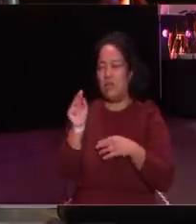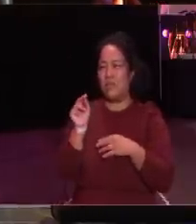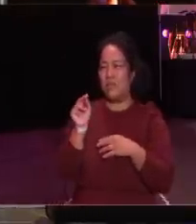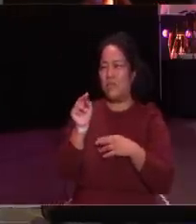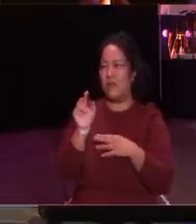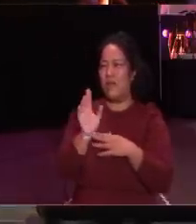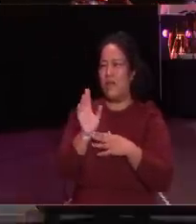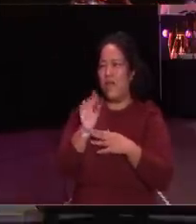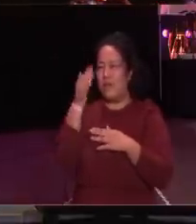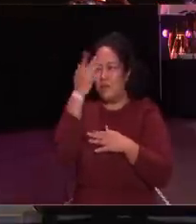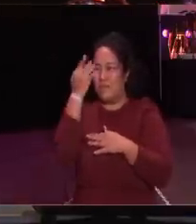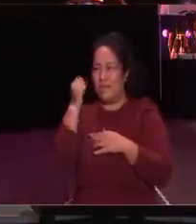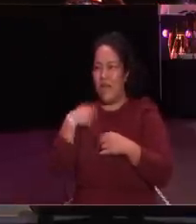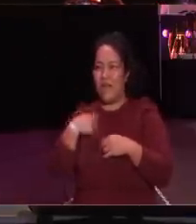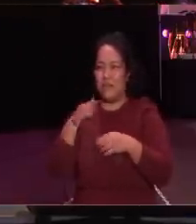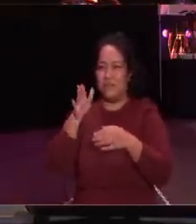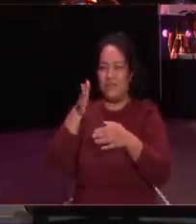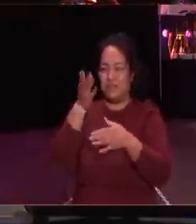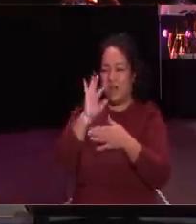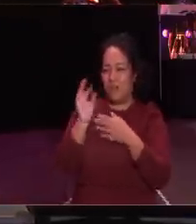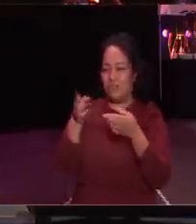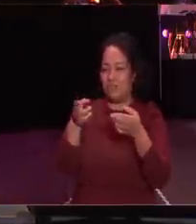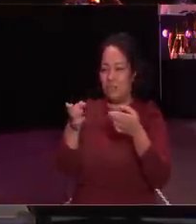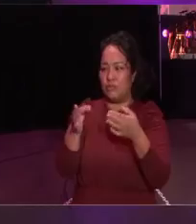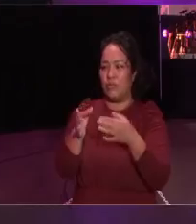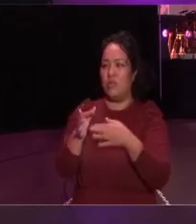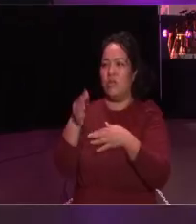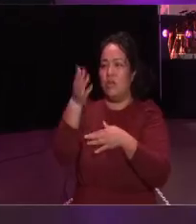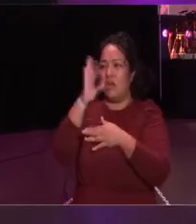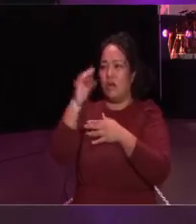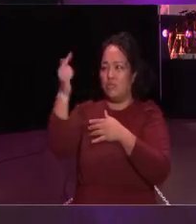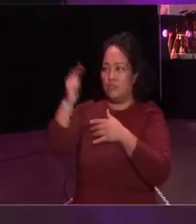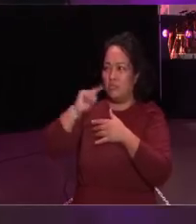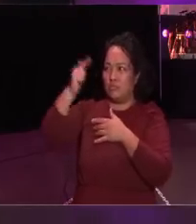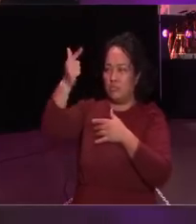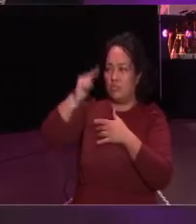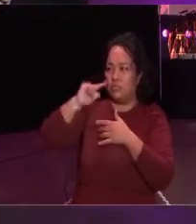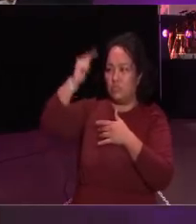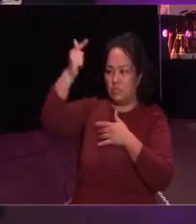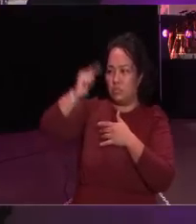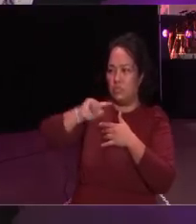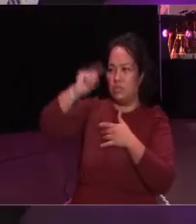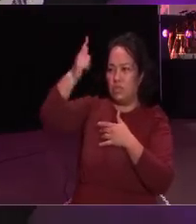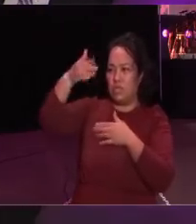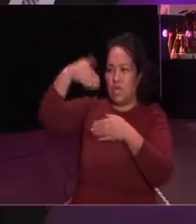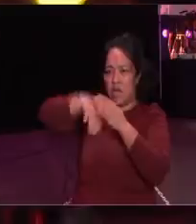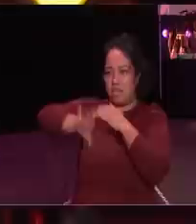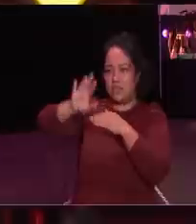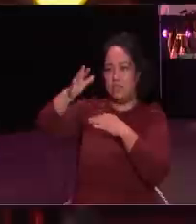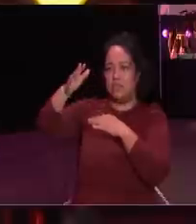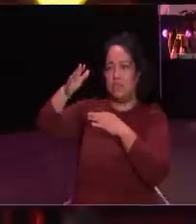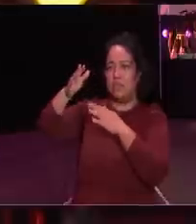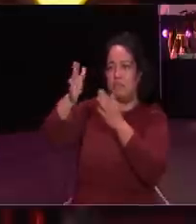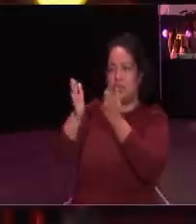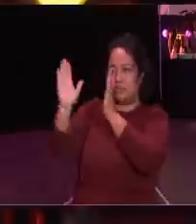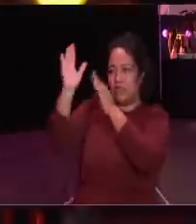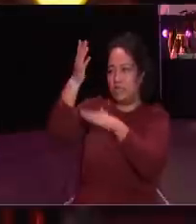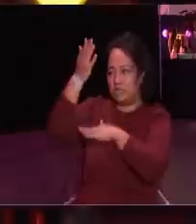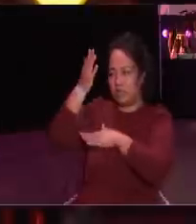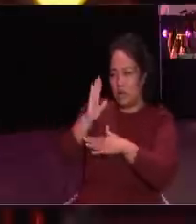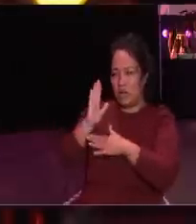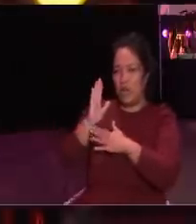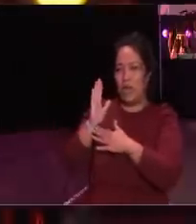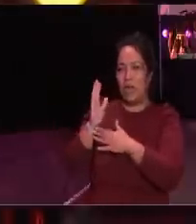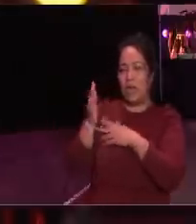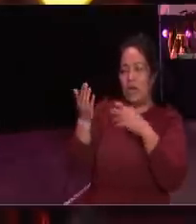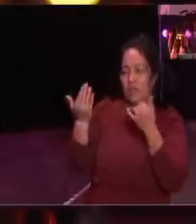río de Dios. It's because I'm in God's river. He entrado en la presencia de Dios. I've entered into the presence of God. Y ahora el agua me está llegando por la